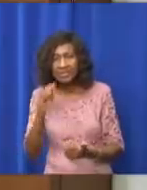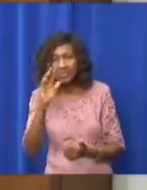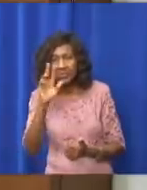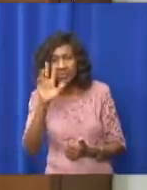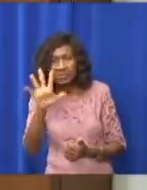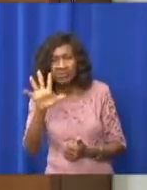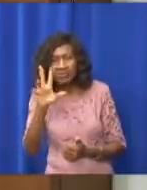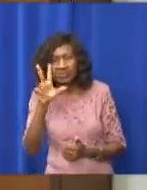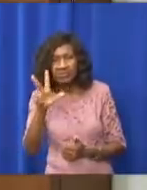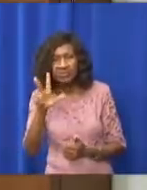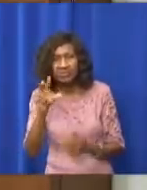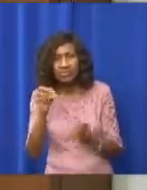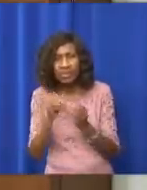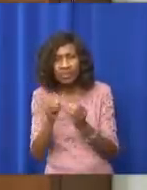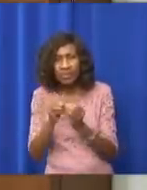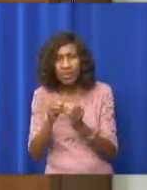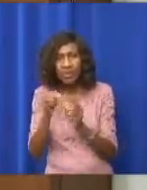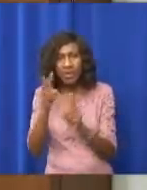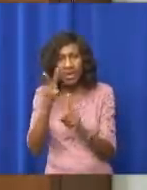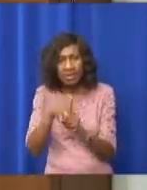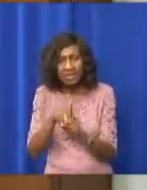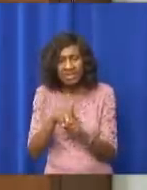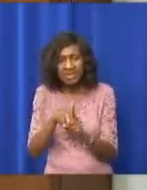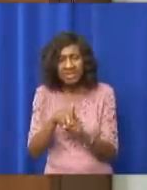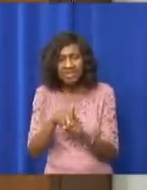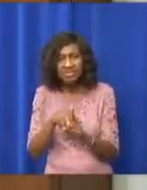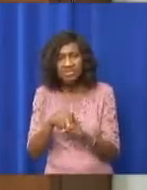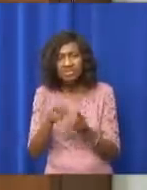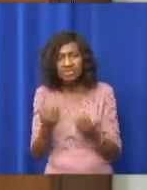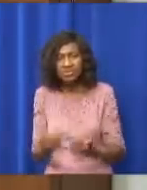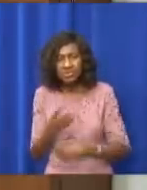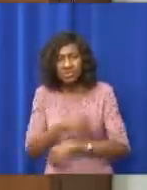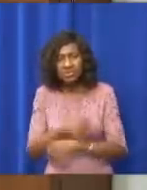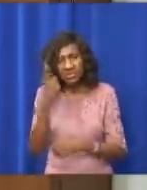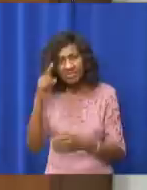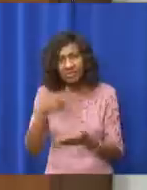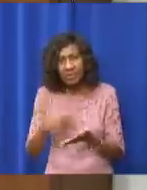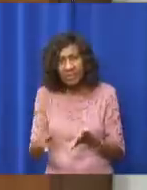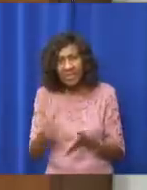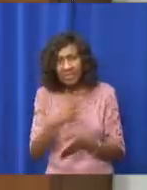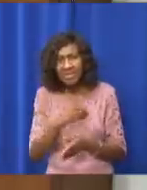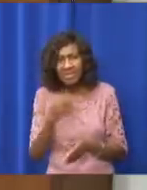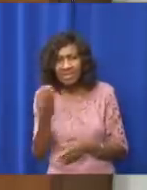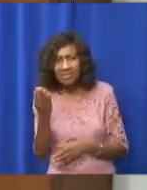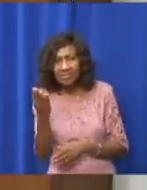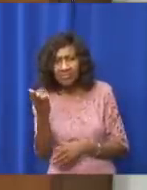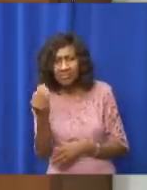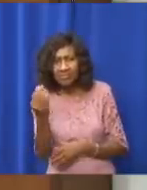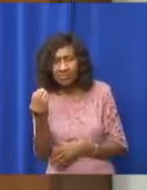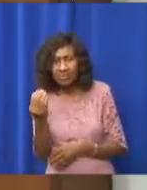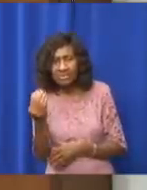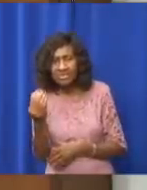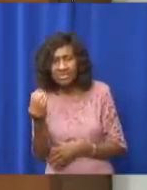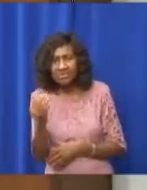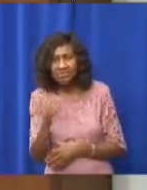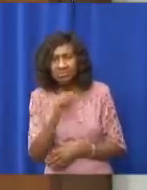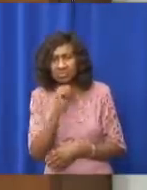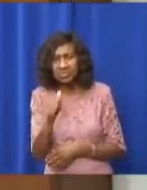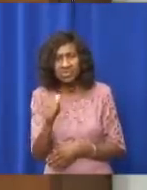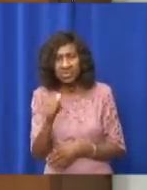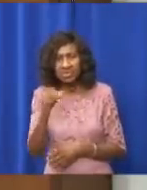53 further applications were submitted today for payment, and 14 were not